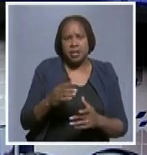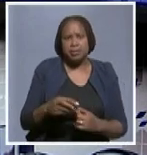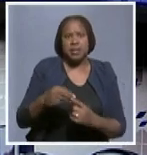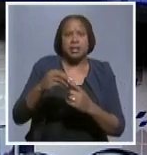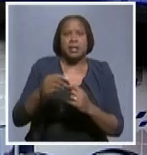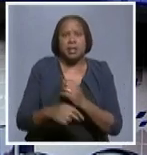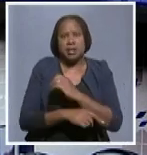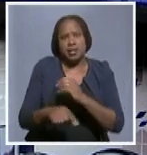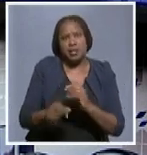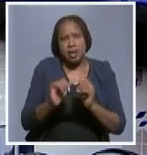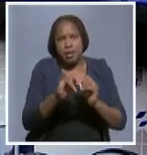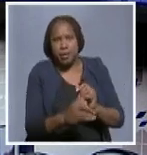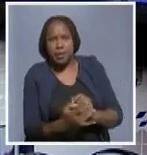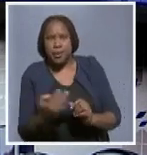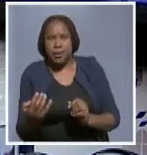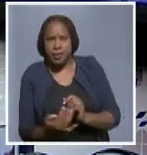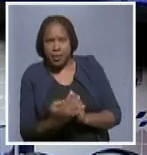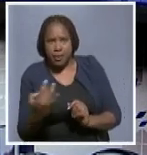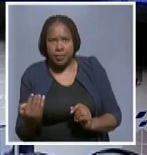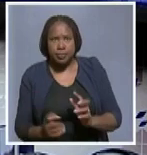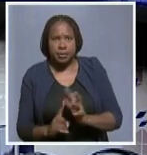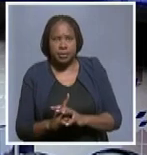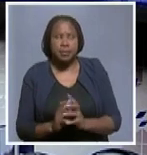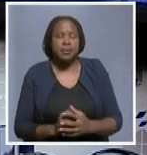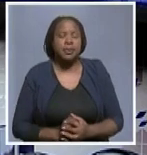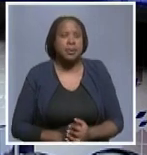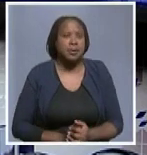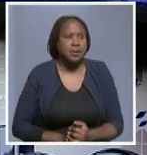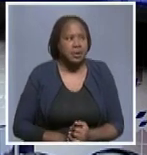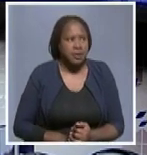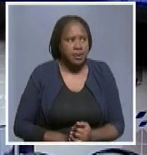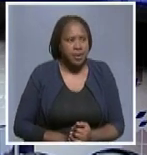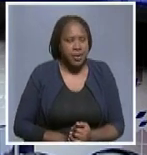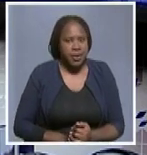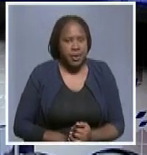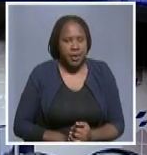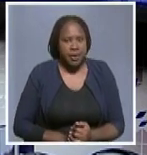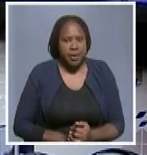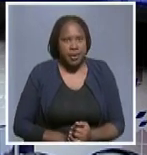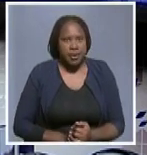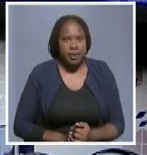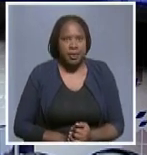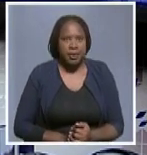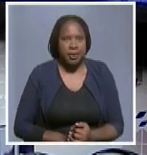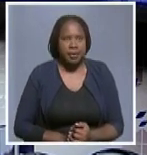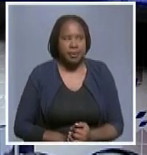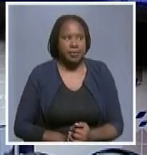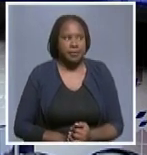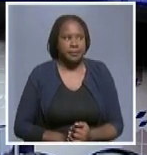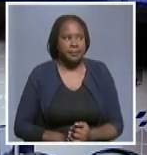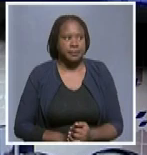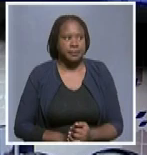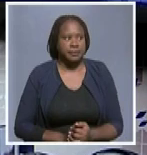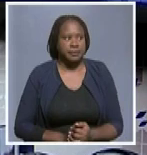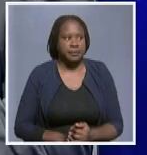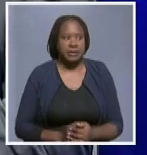national census that we normally have and its reliability in data collection? Yes, as I said, at the UN level,